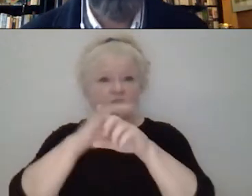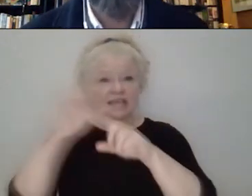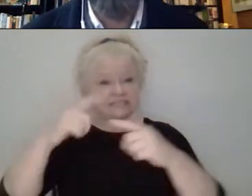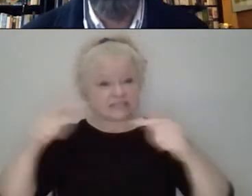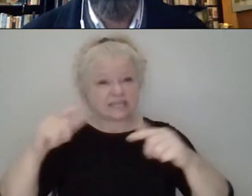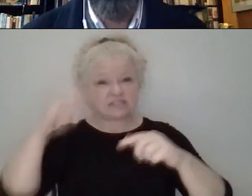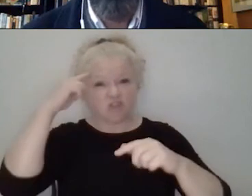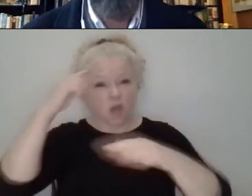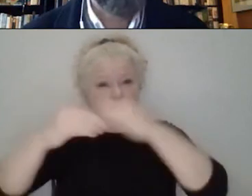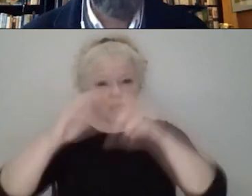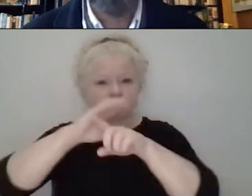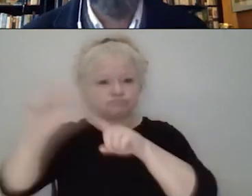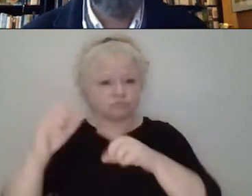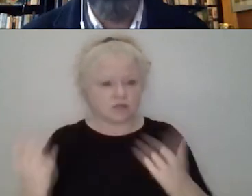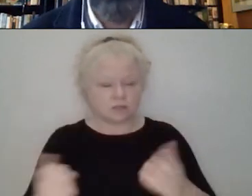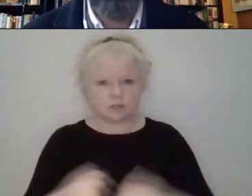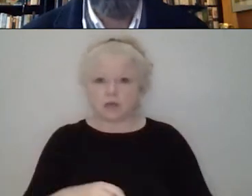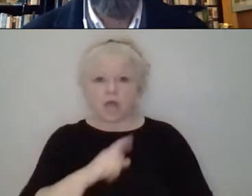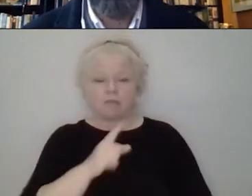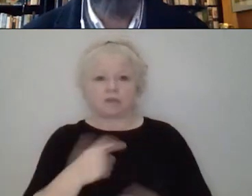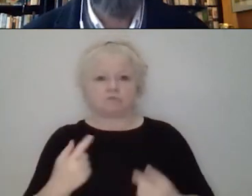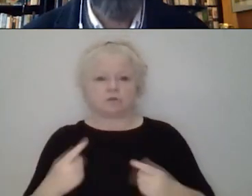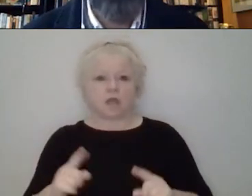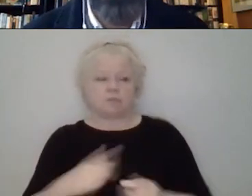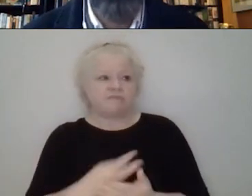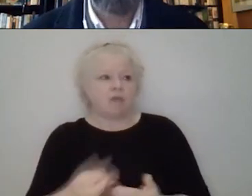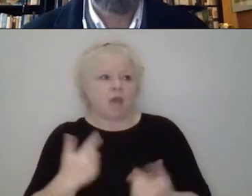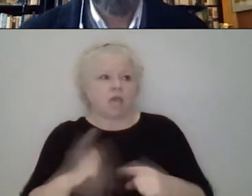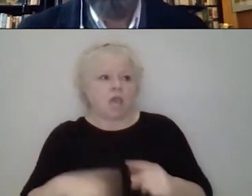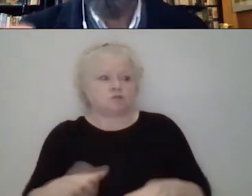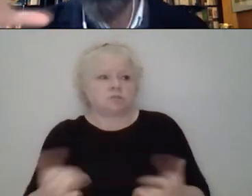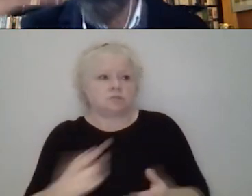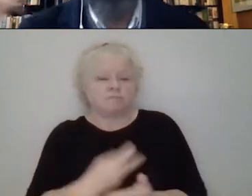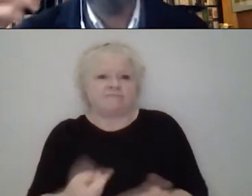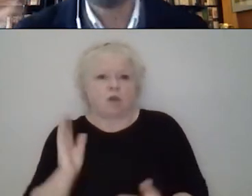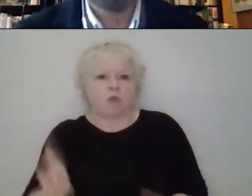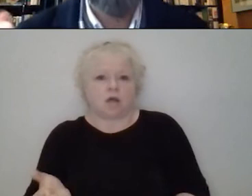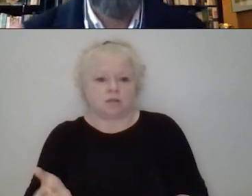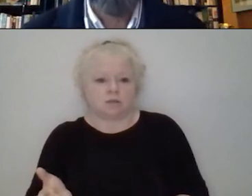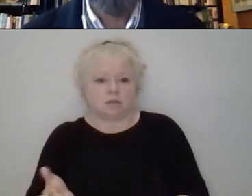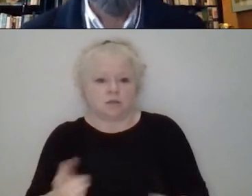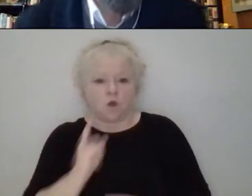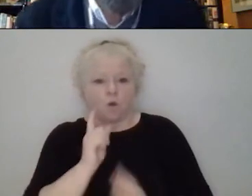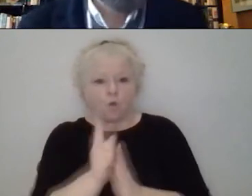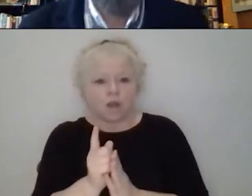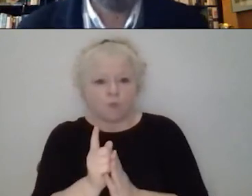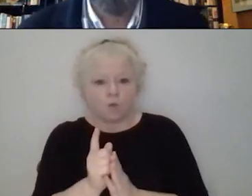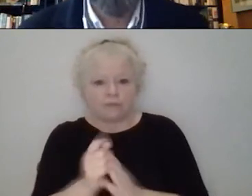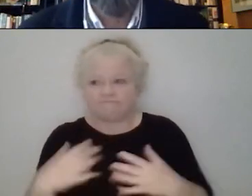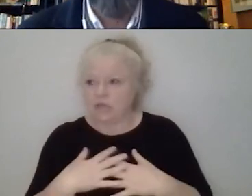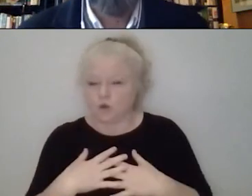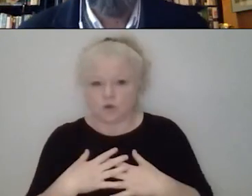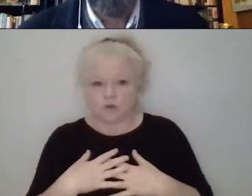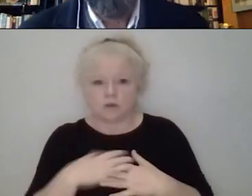told myself, I said, oh my God, I'm never gonna make it. I'm never going to make it. But obviously, it's one moment of fear. Yeah. And